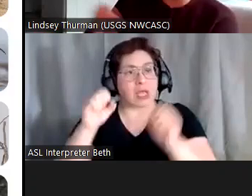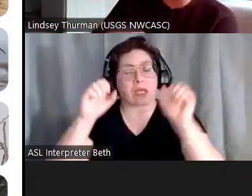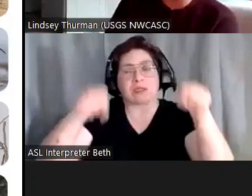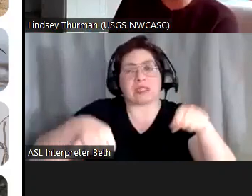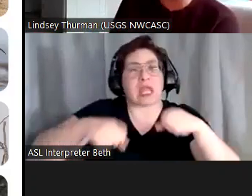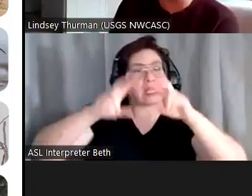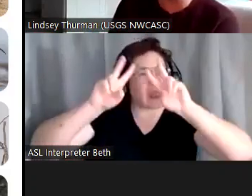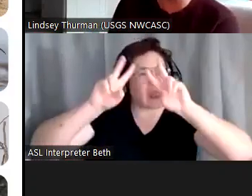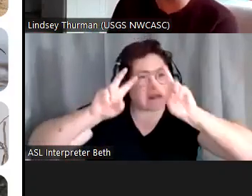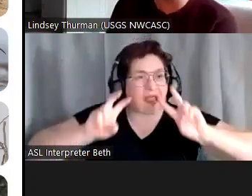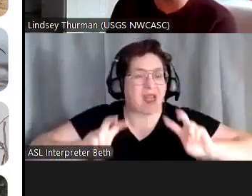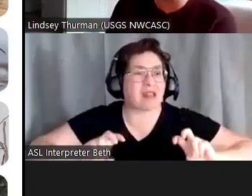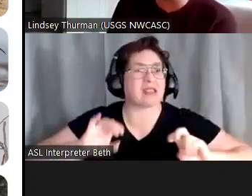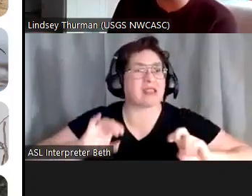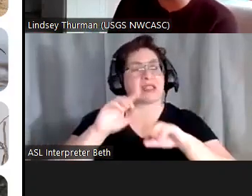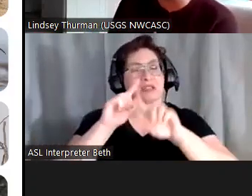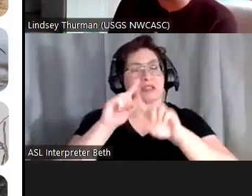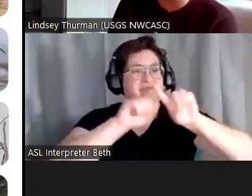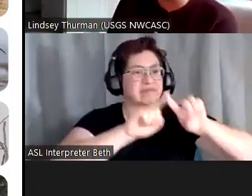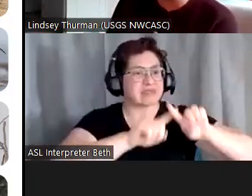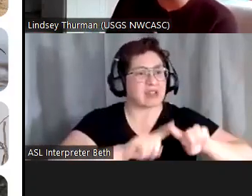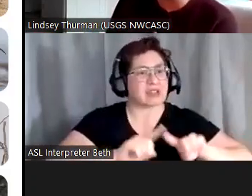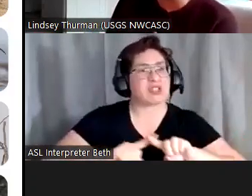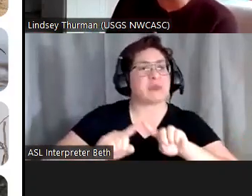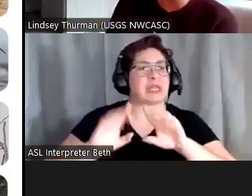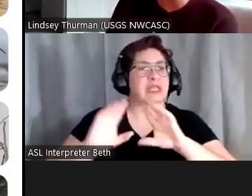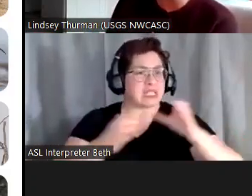traits across those species. So I want it to be